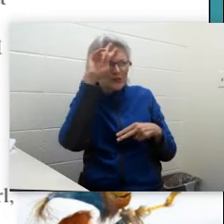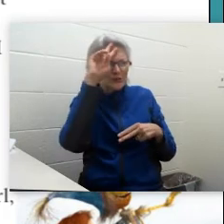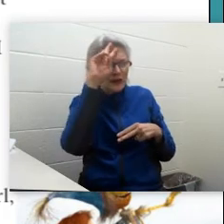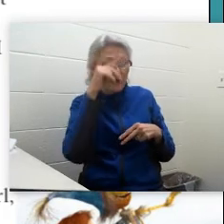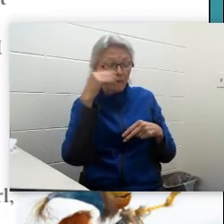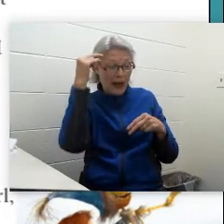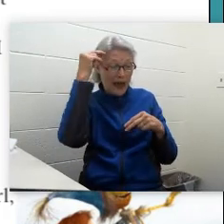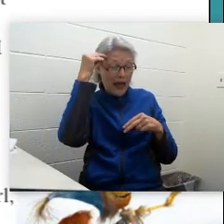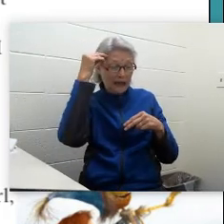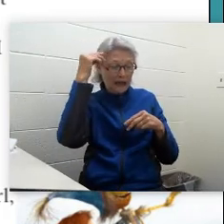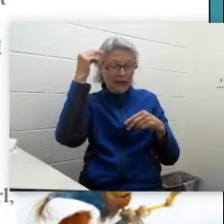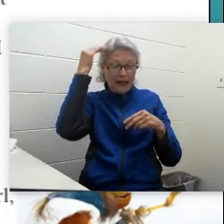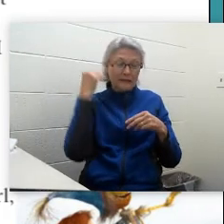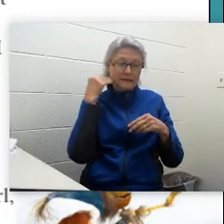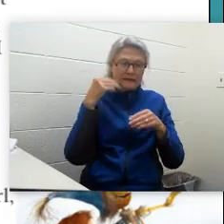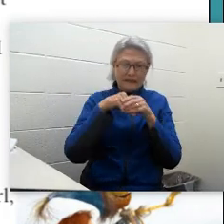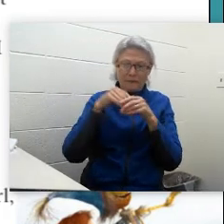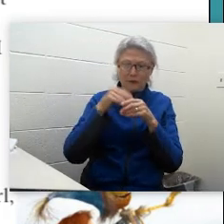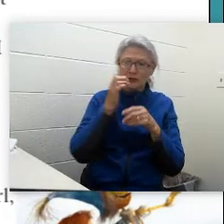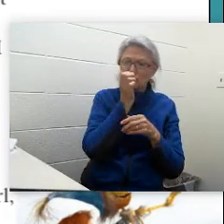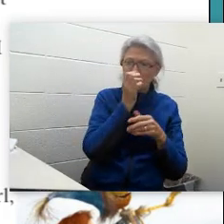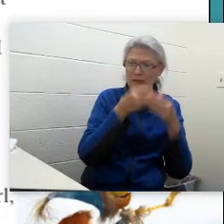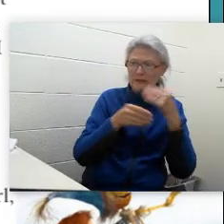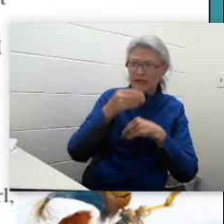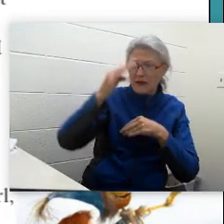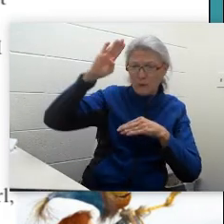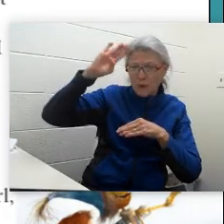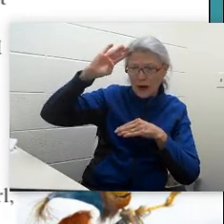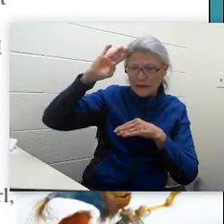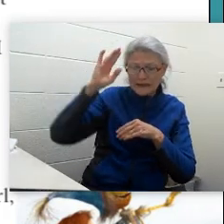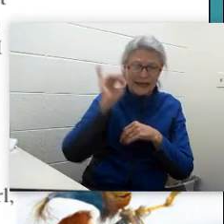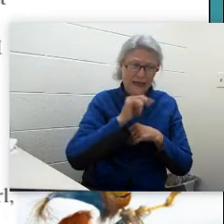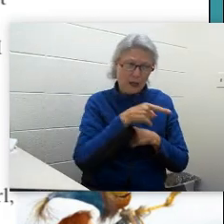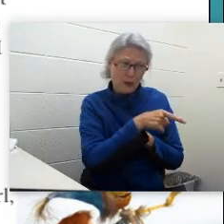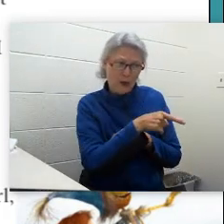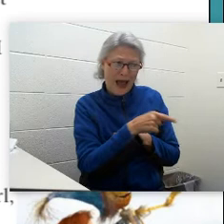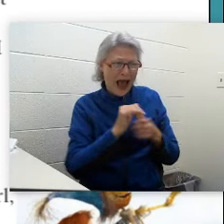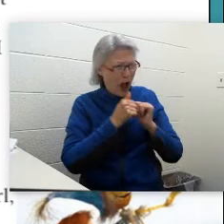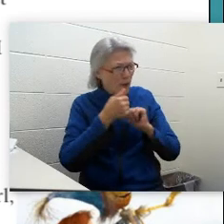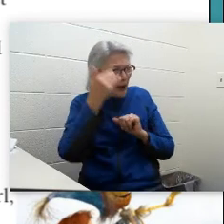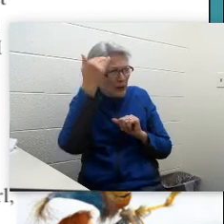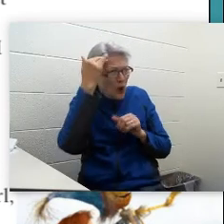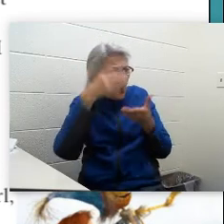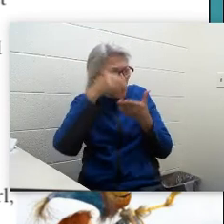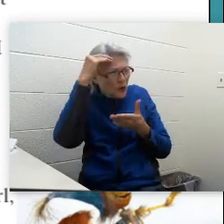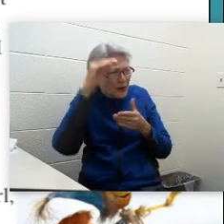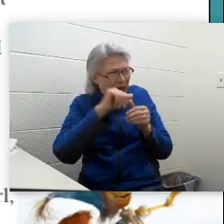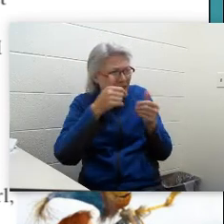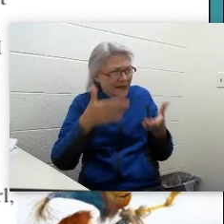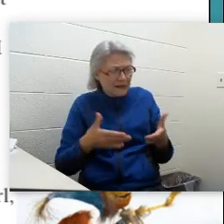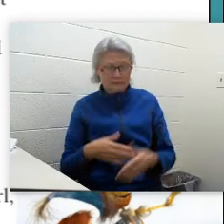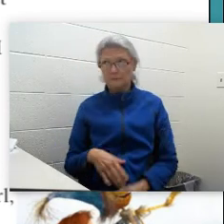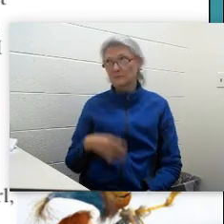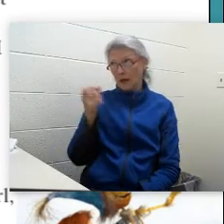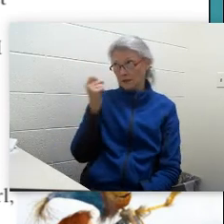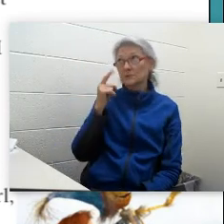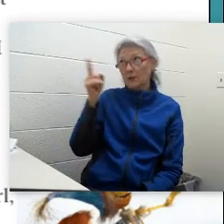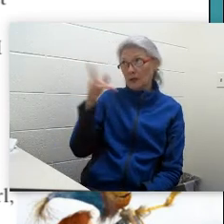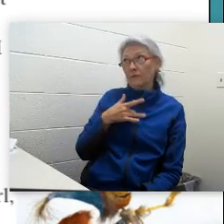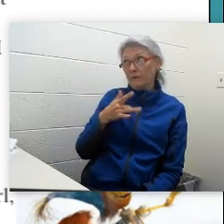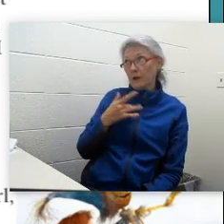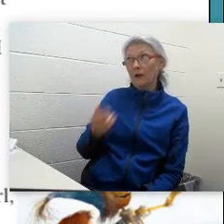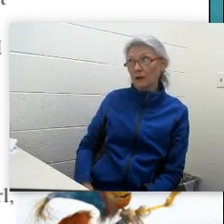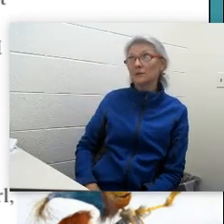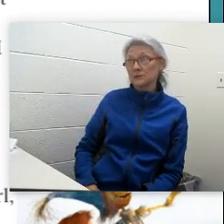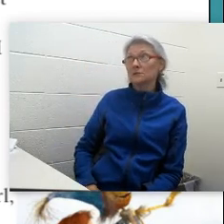straw instead of with brains, as yours is, how am I ever to know anything?" "I understand how you feel," said